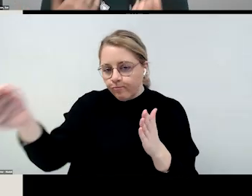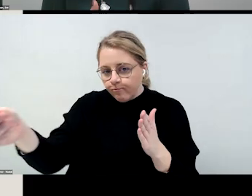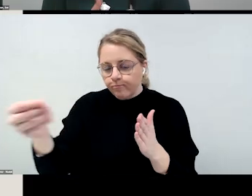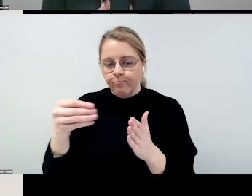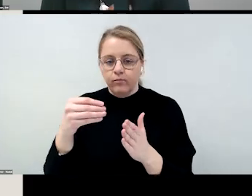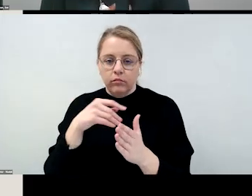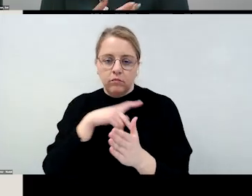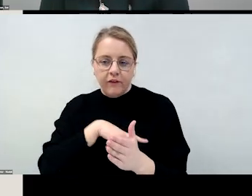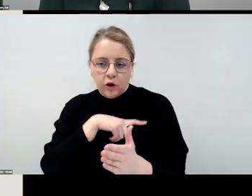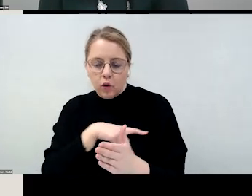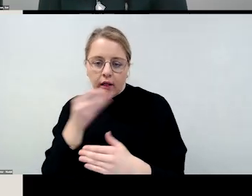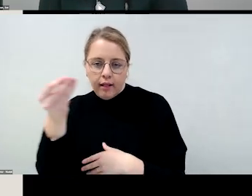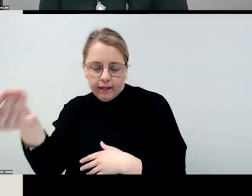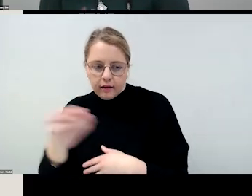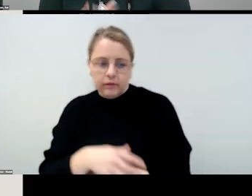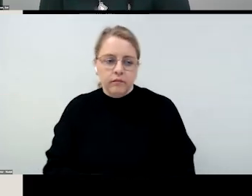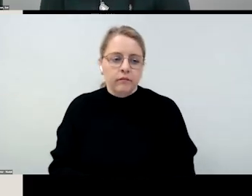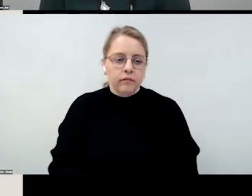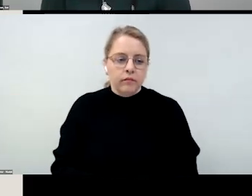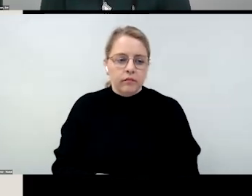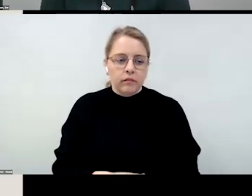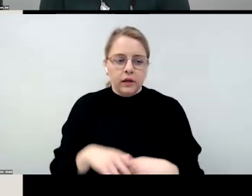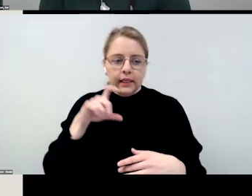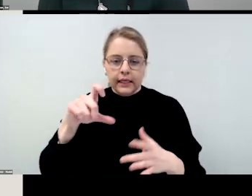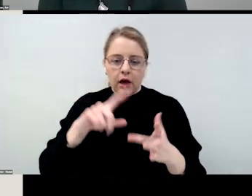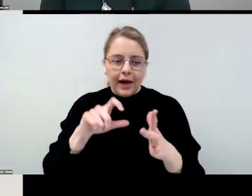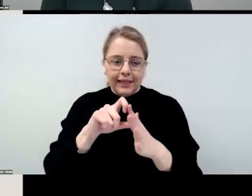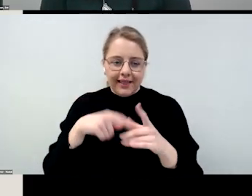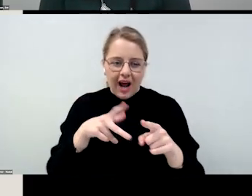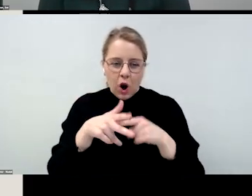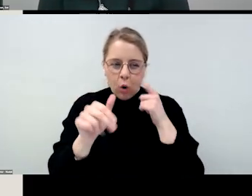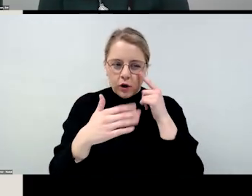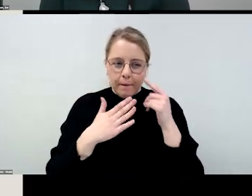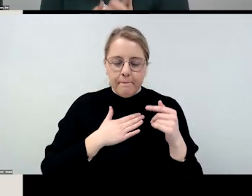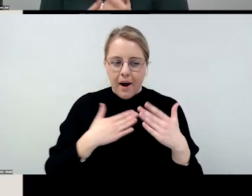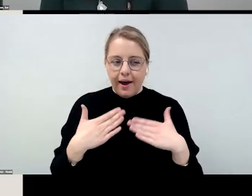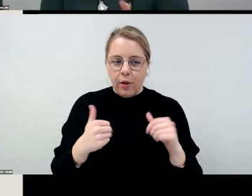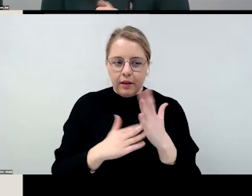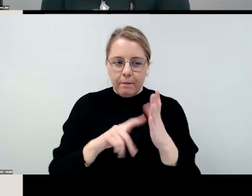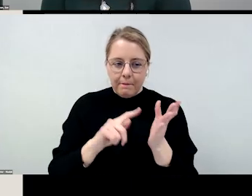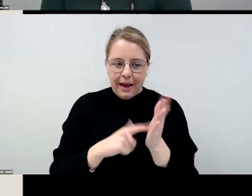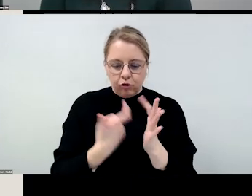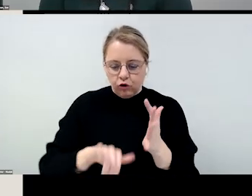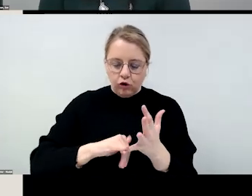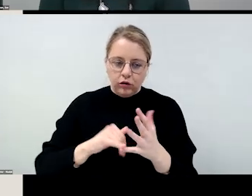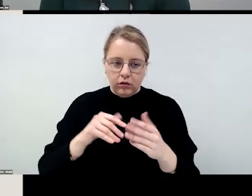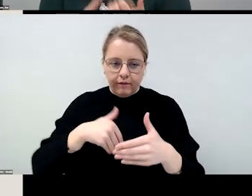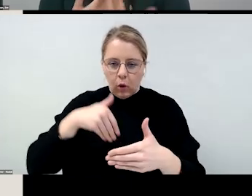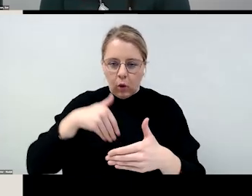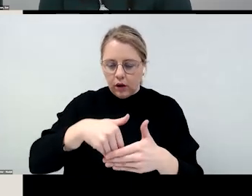healthcare professional to work with them. For example, CID launched their My Health Matters folder, and this folder